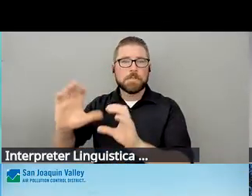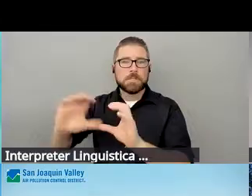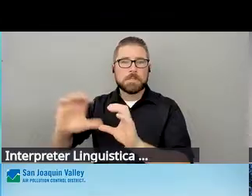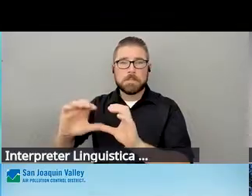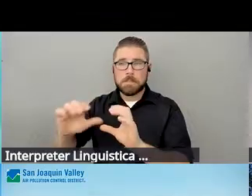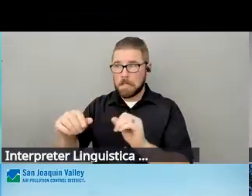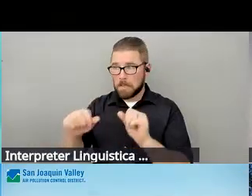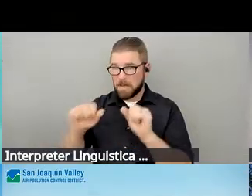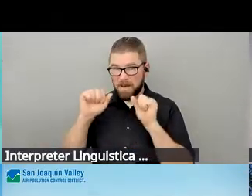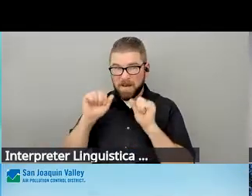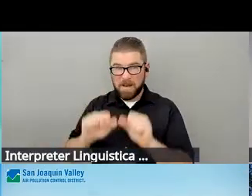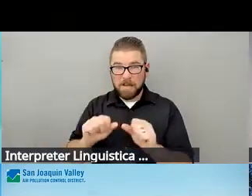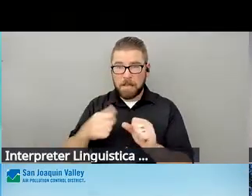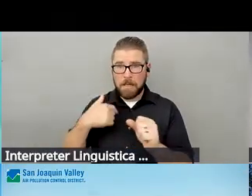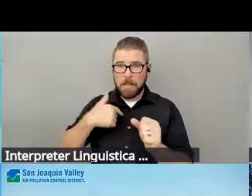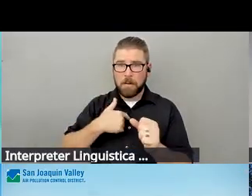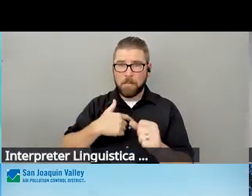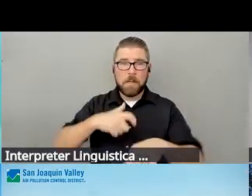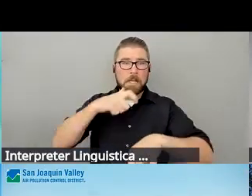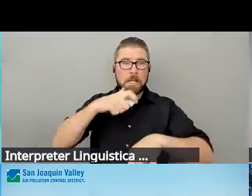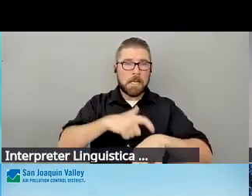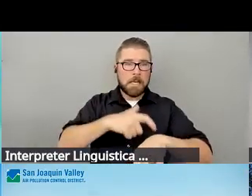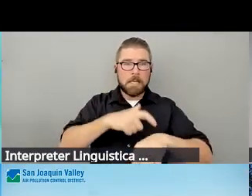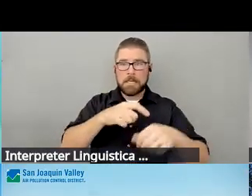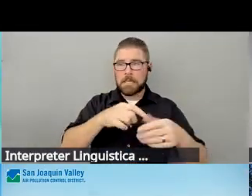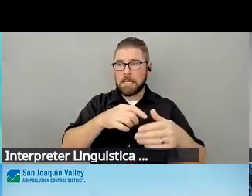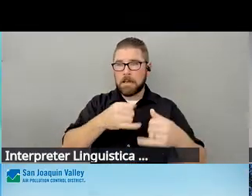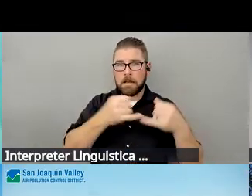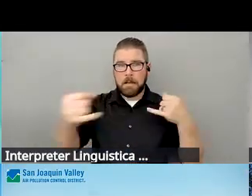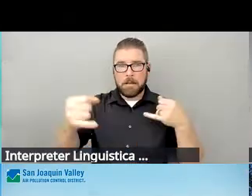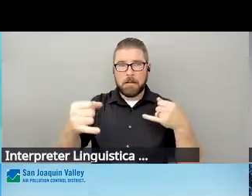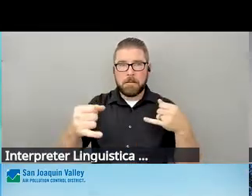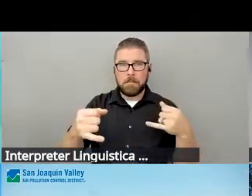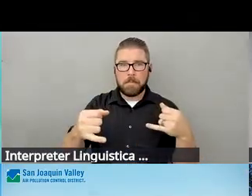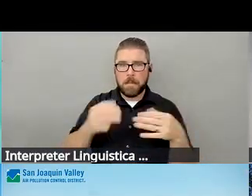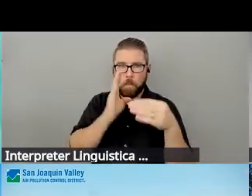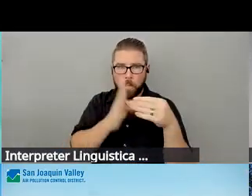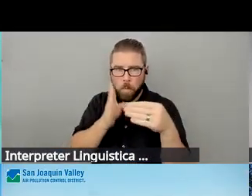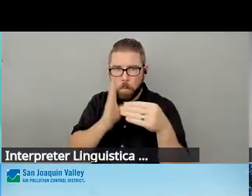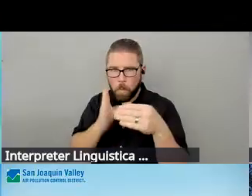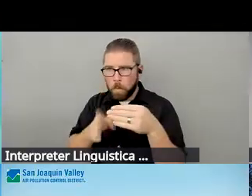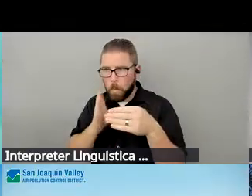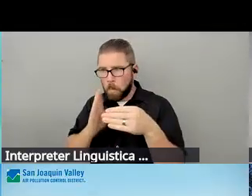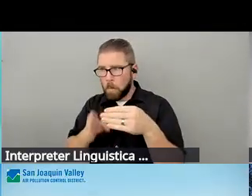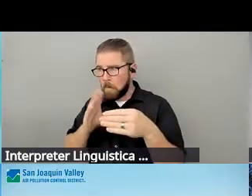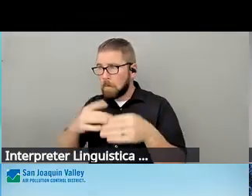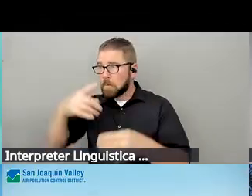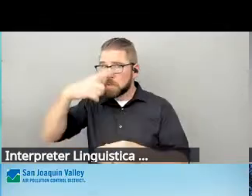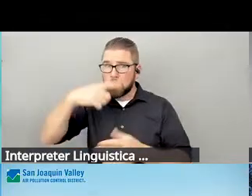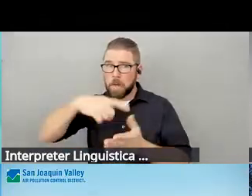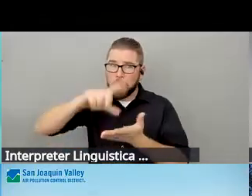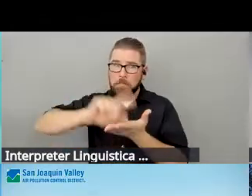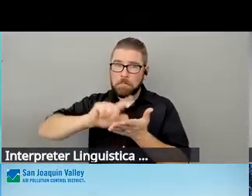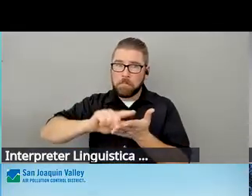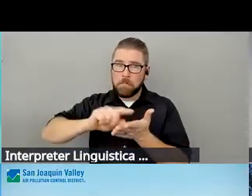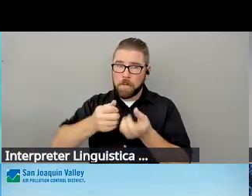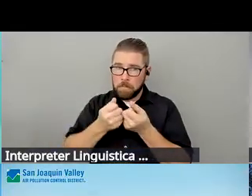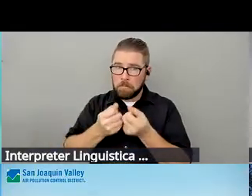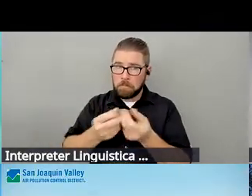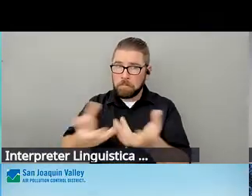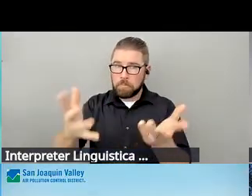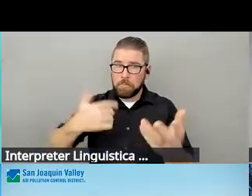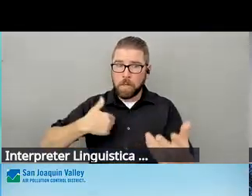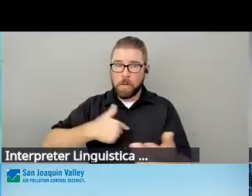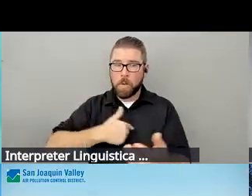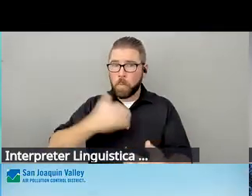liquidation deadlines to inform urgency in which the CSC should be acting this year. So I'll pass that to